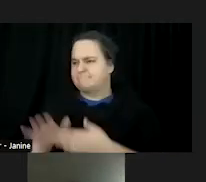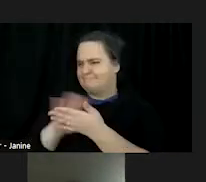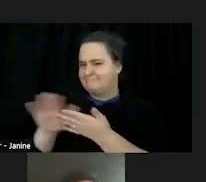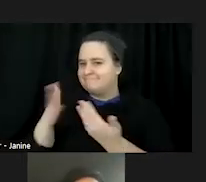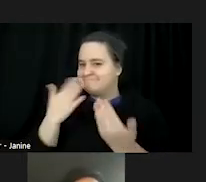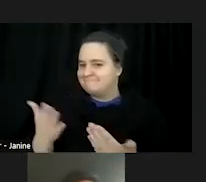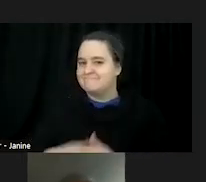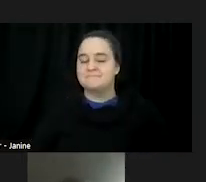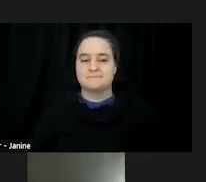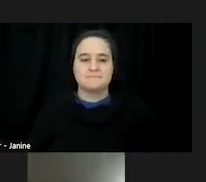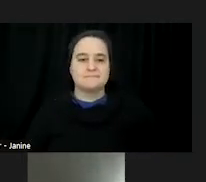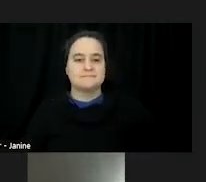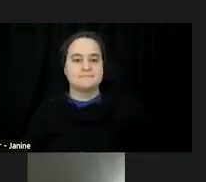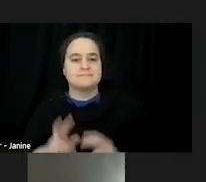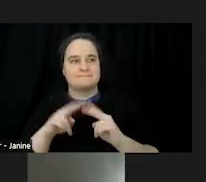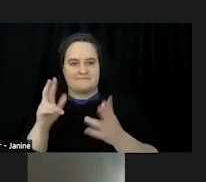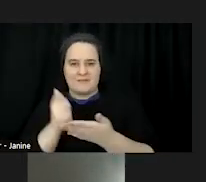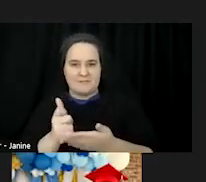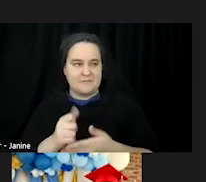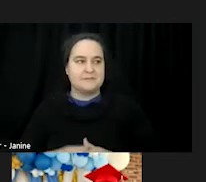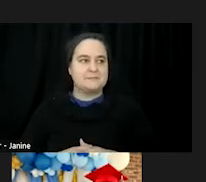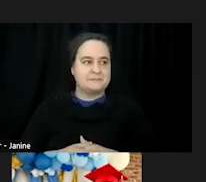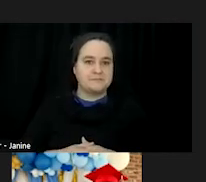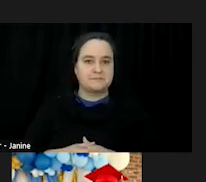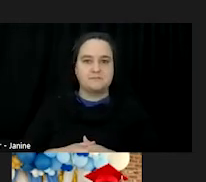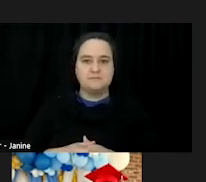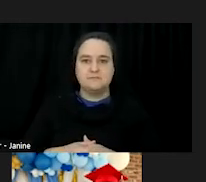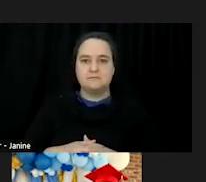Thank you. That's very helpful.